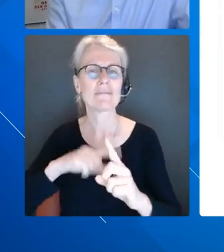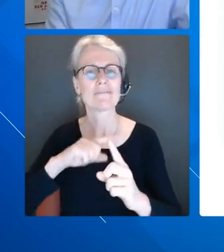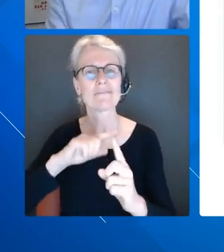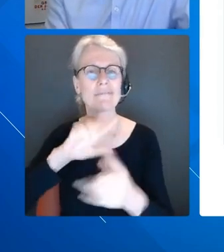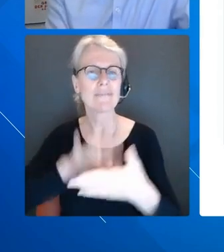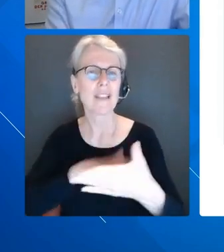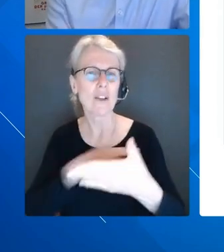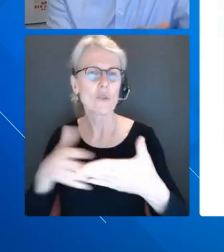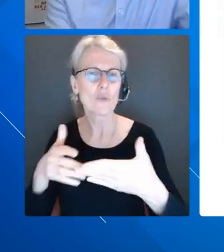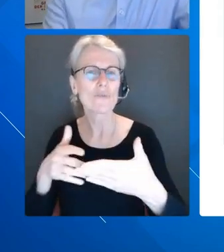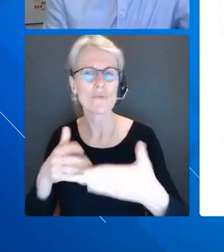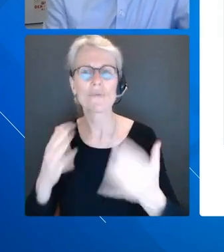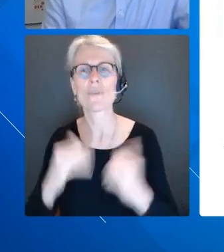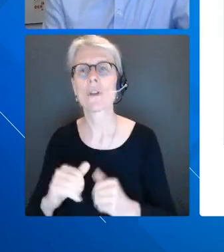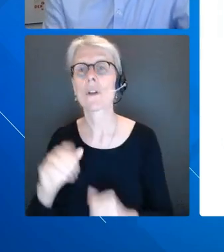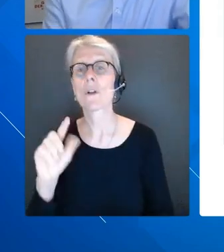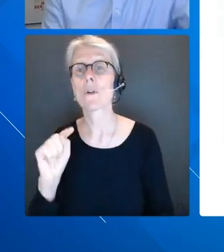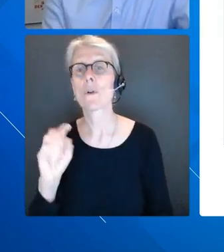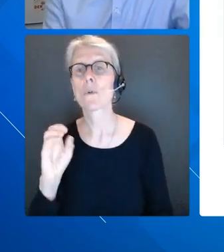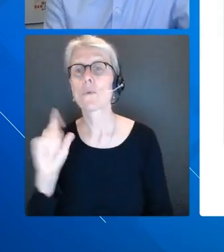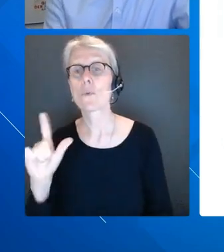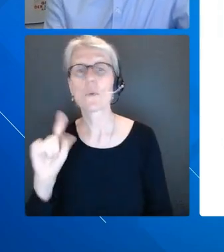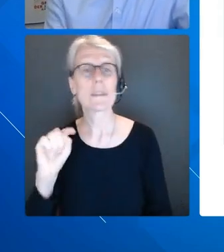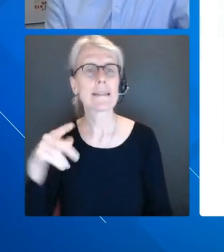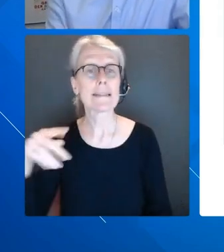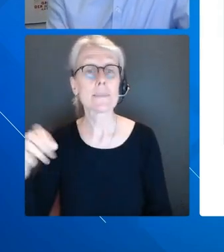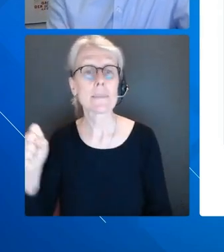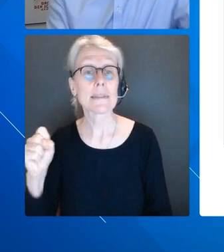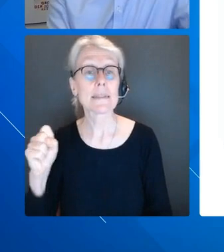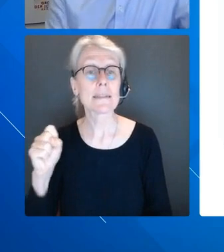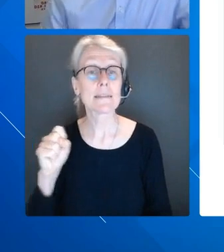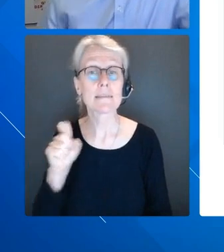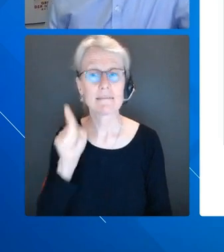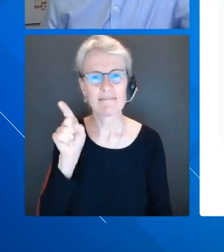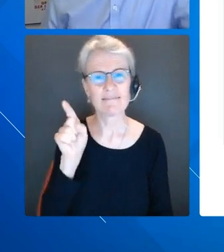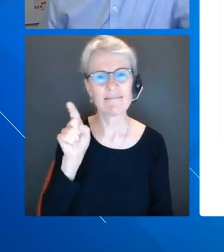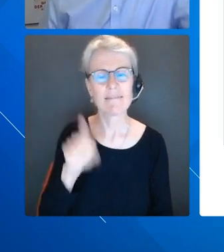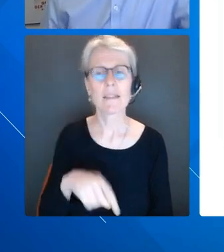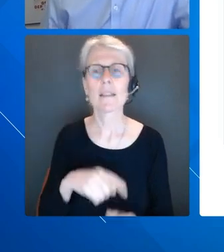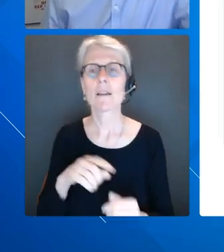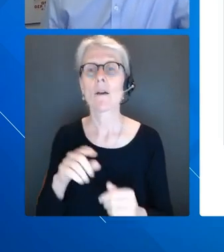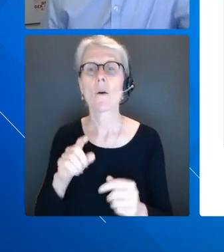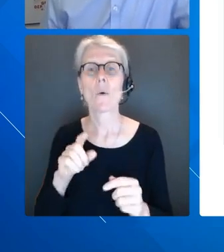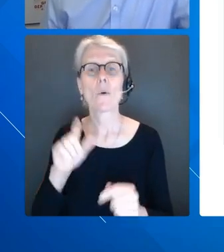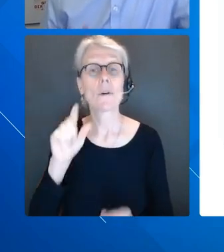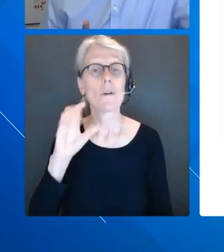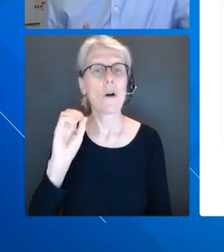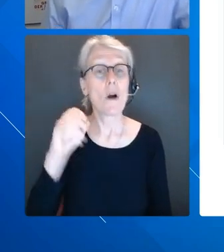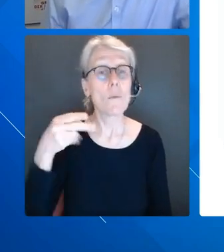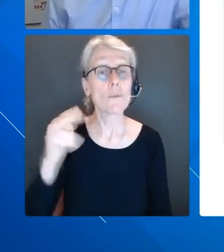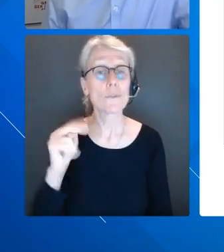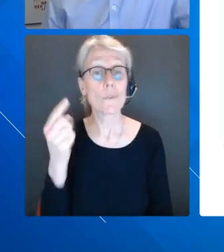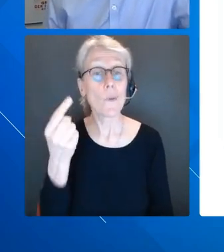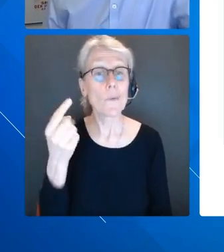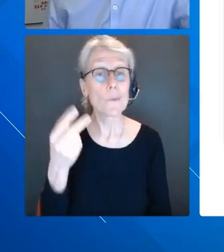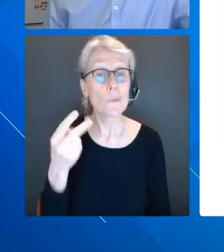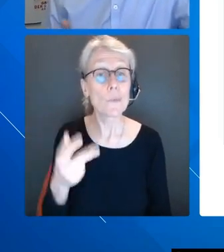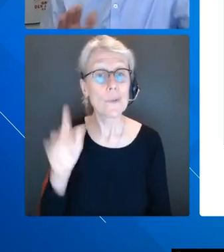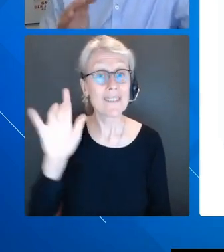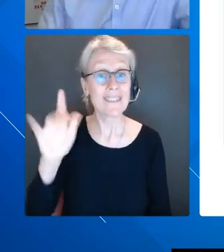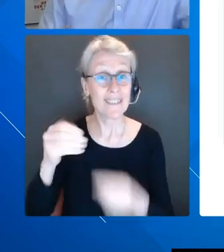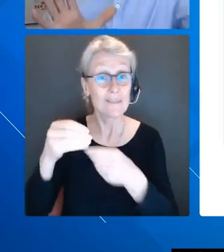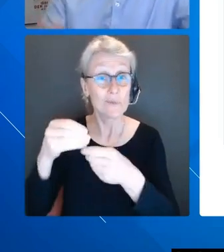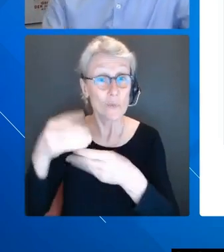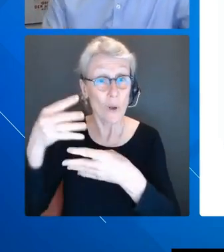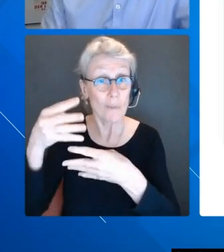like tooltips, the little I informational tip, these custom drop-downs. I'm going to put a challenge.